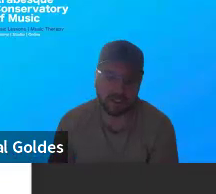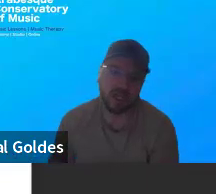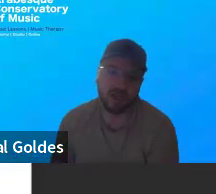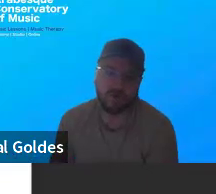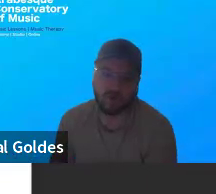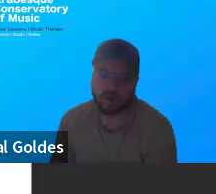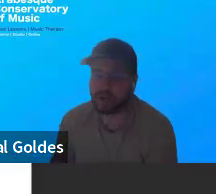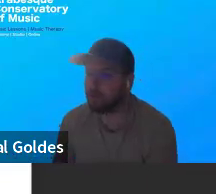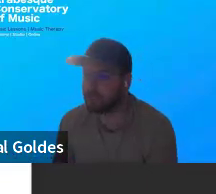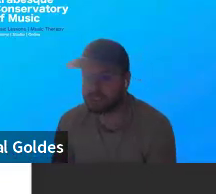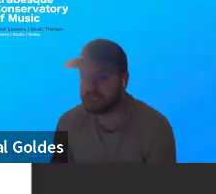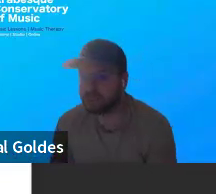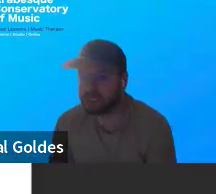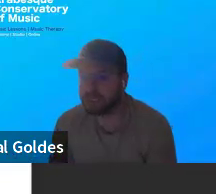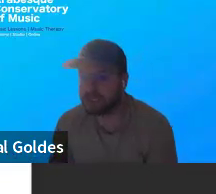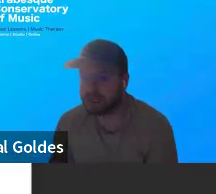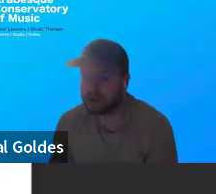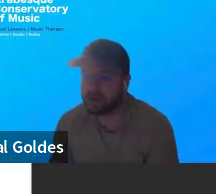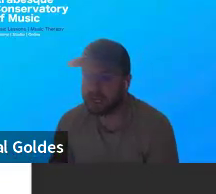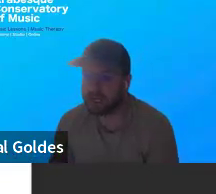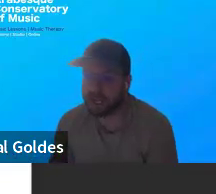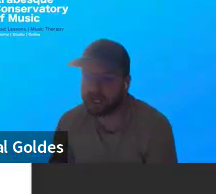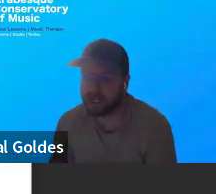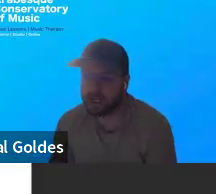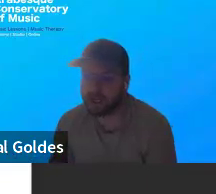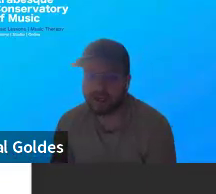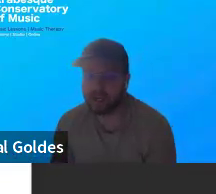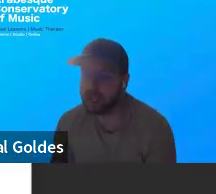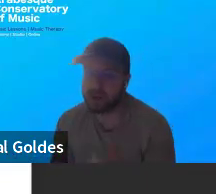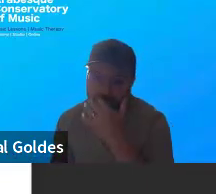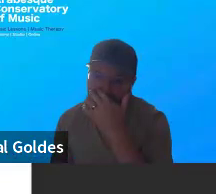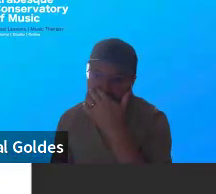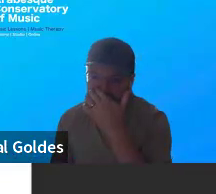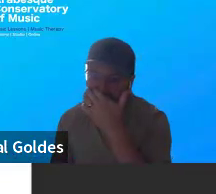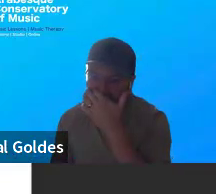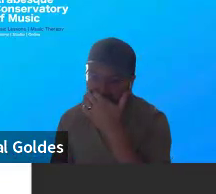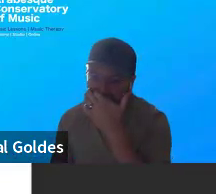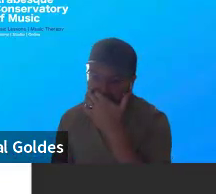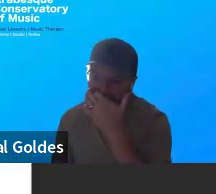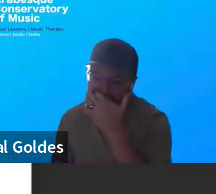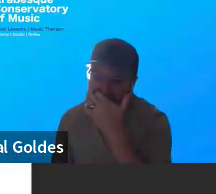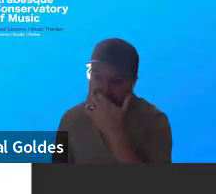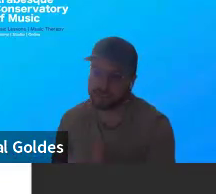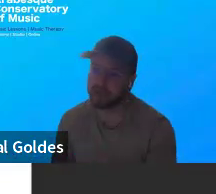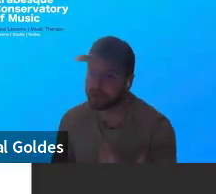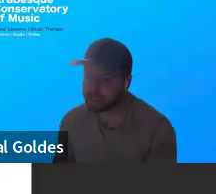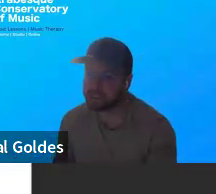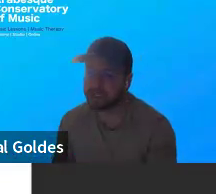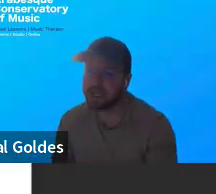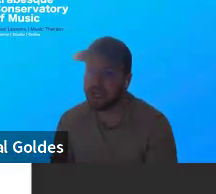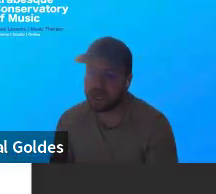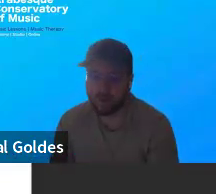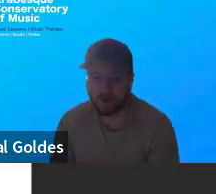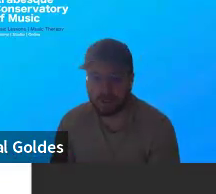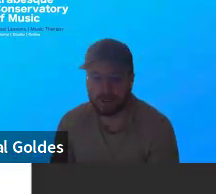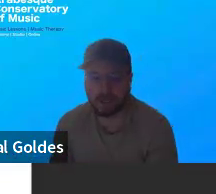online lessons. For in-home lessons, we essentially can accommodate any area in California. We have a lot of teachers and